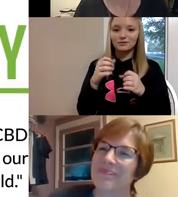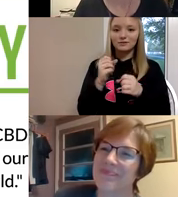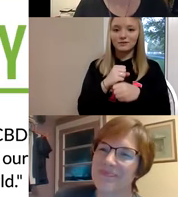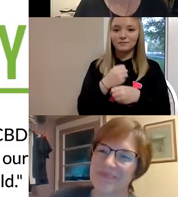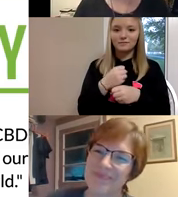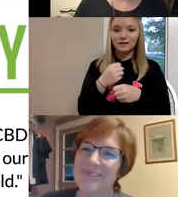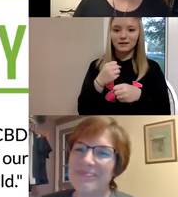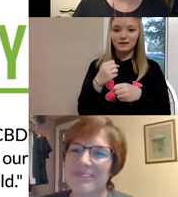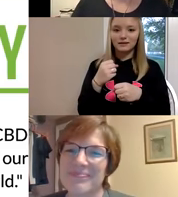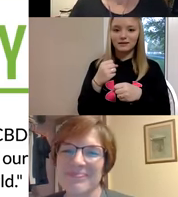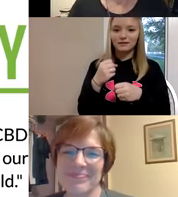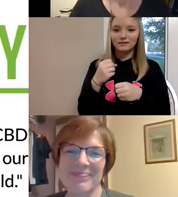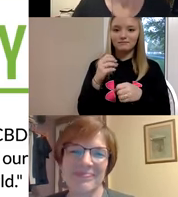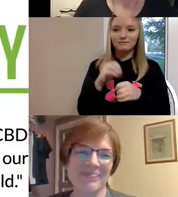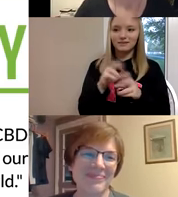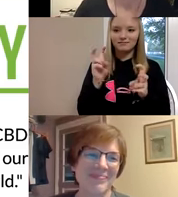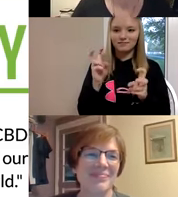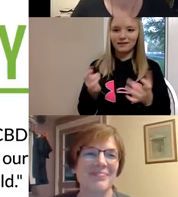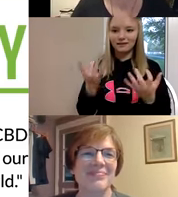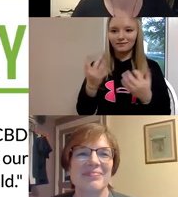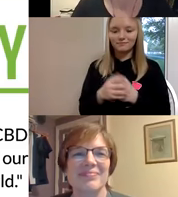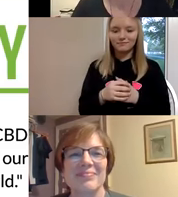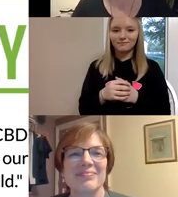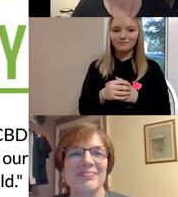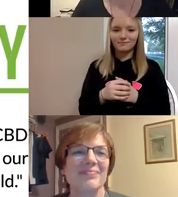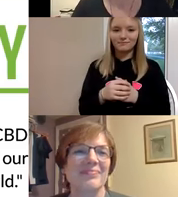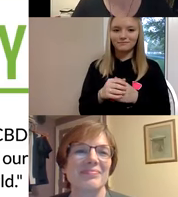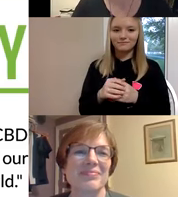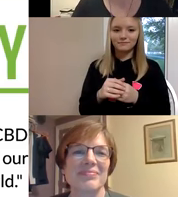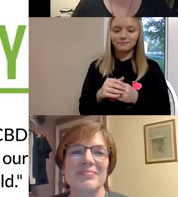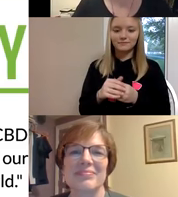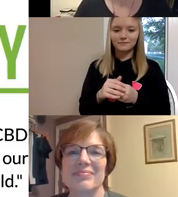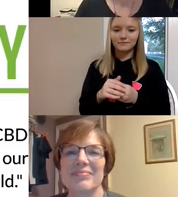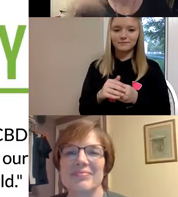it was definitely in health. So what this meant to me,